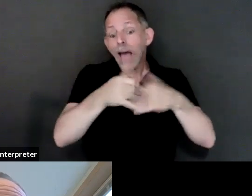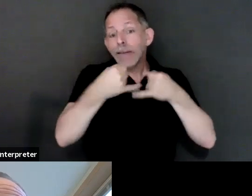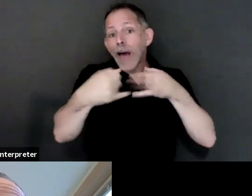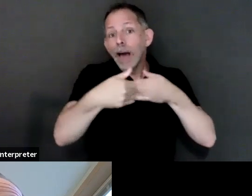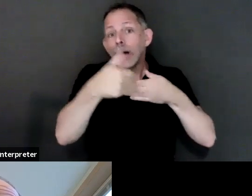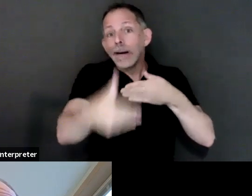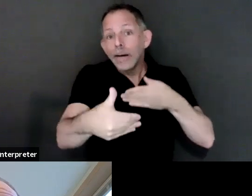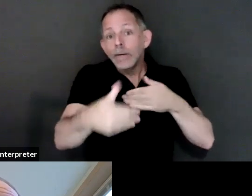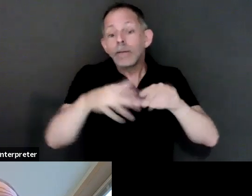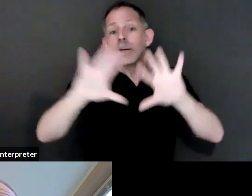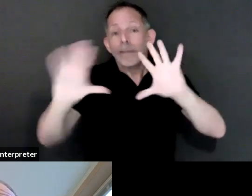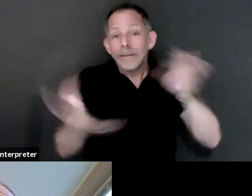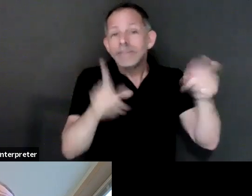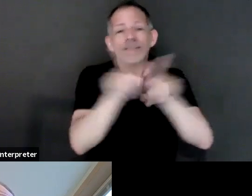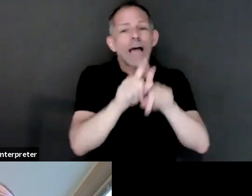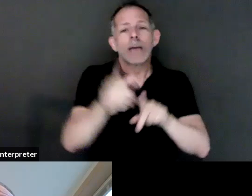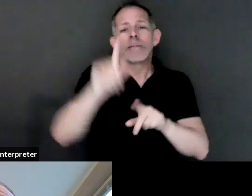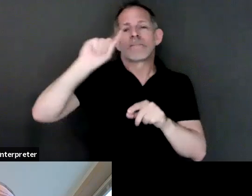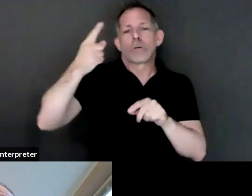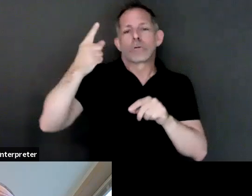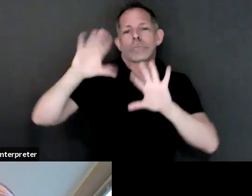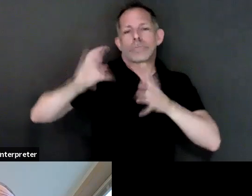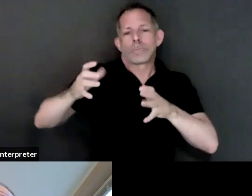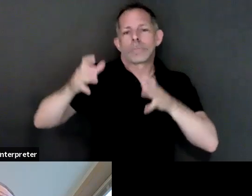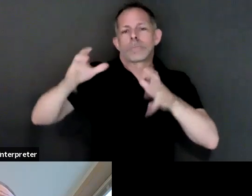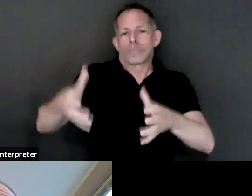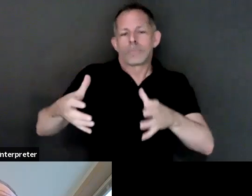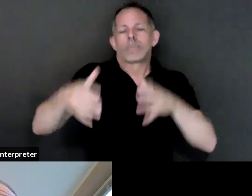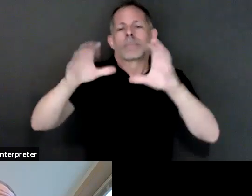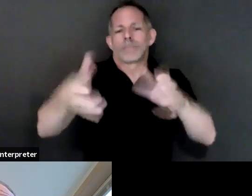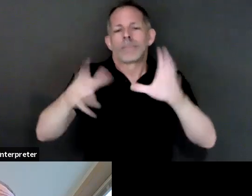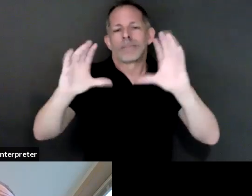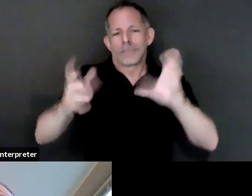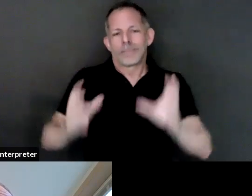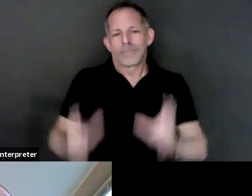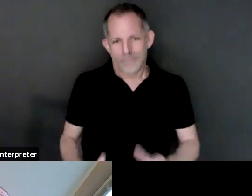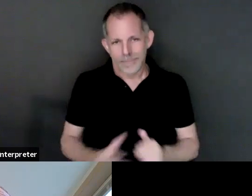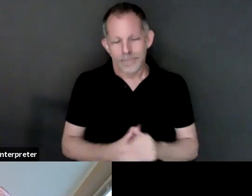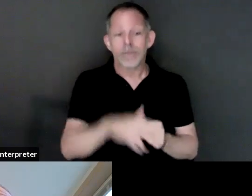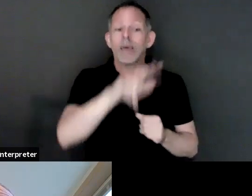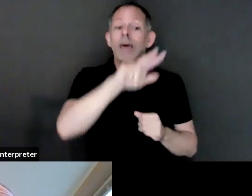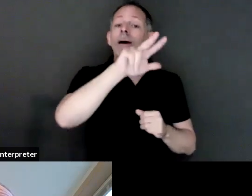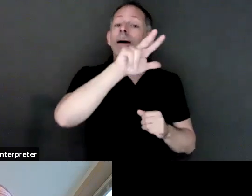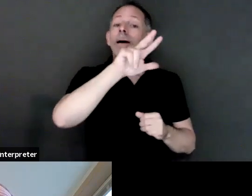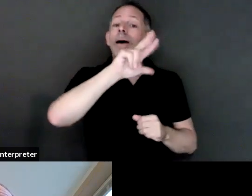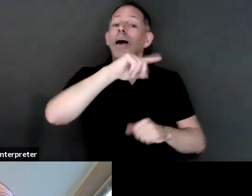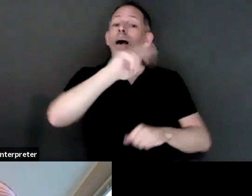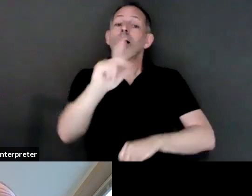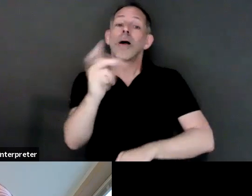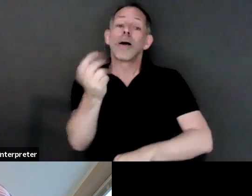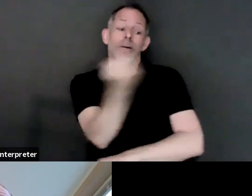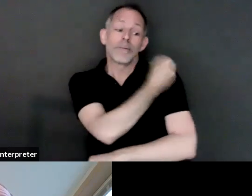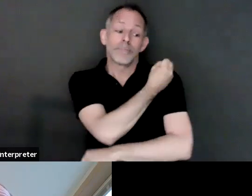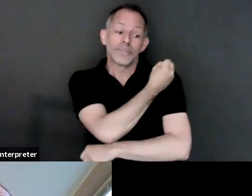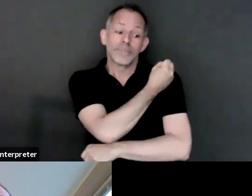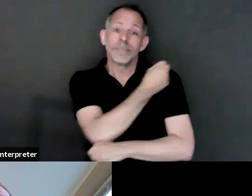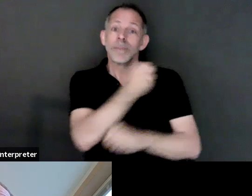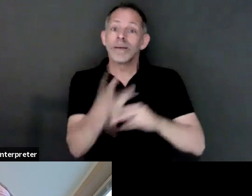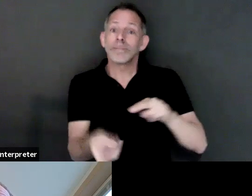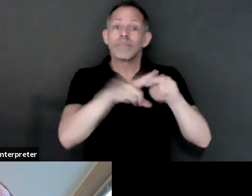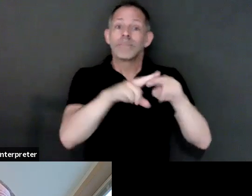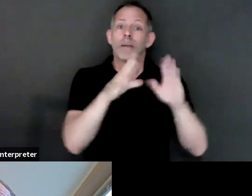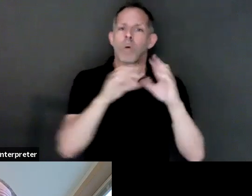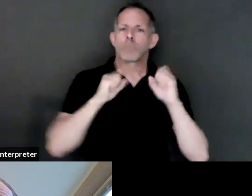and improve the individual's and the community's ability to prevent transmission. I have to say that right